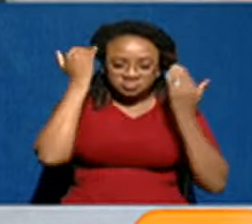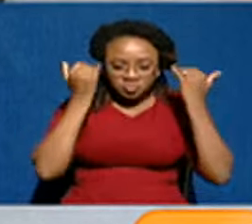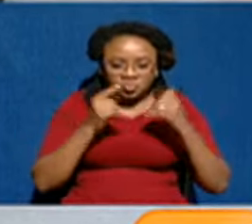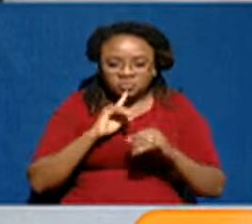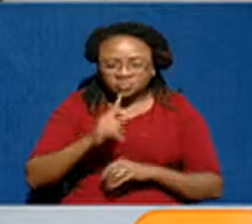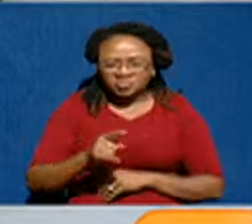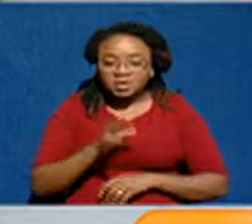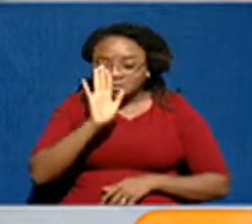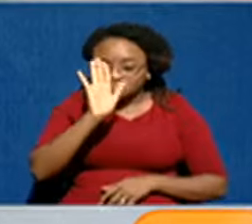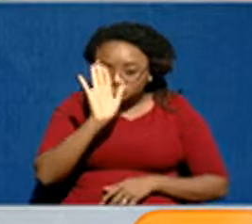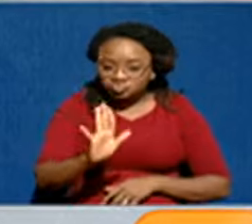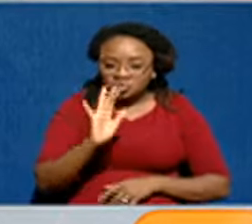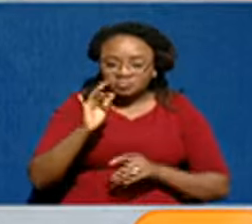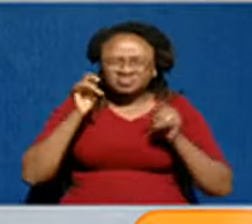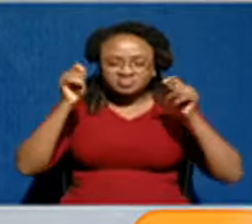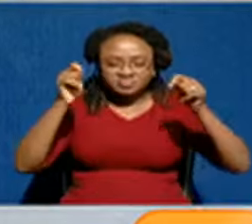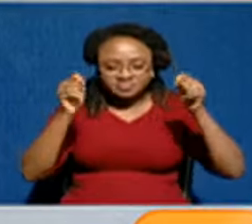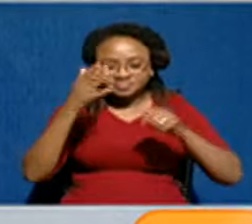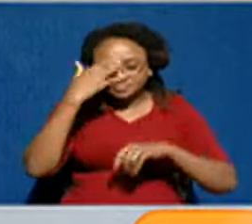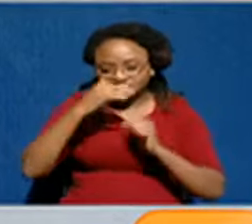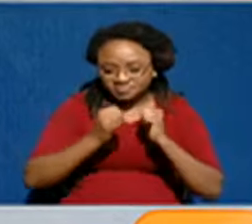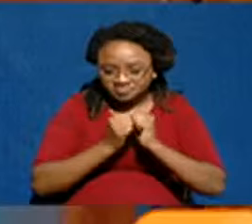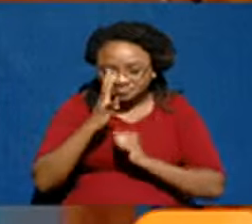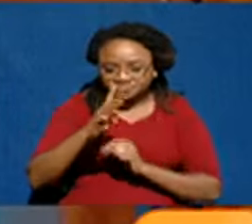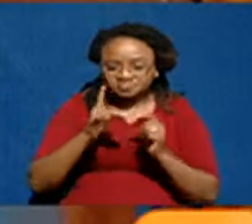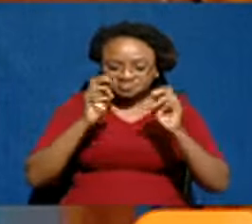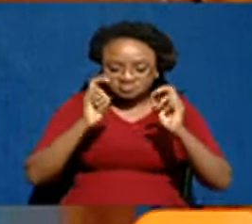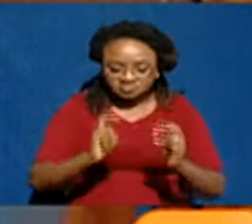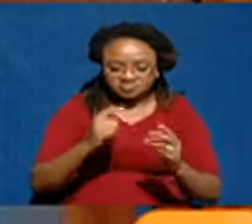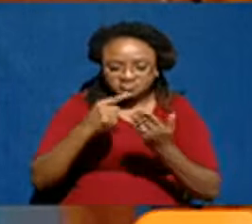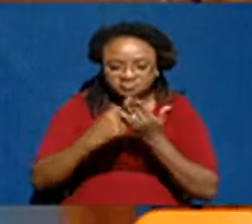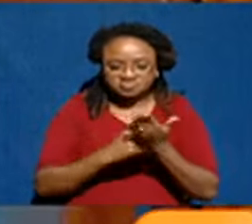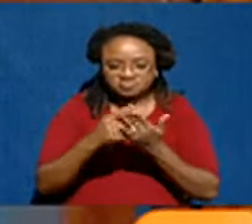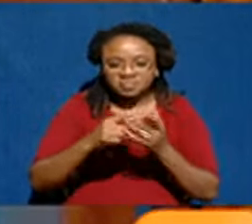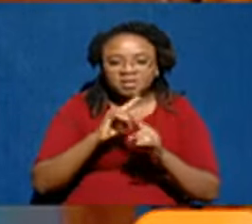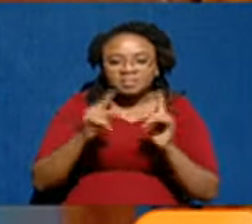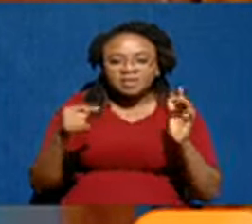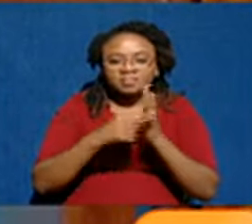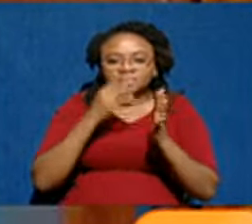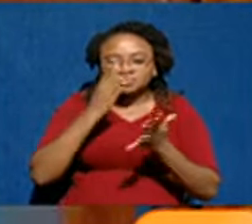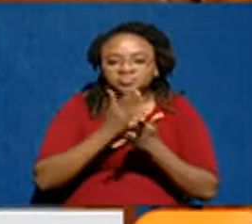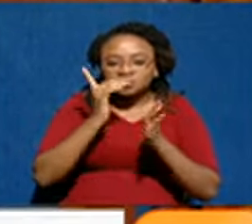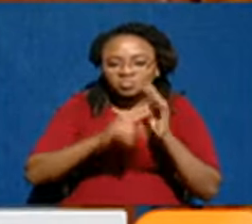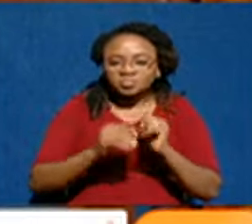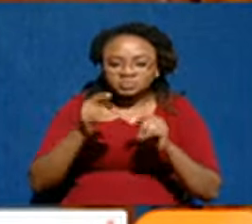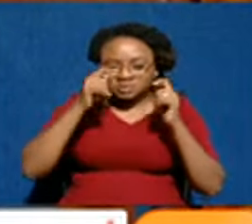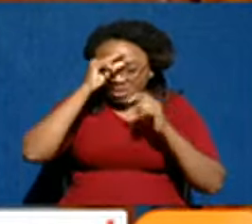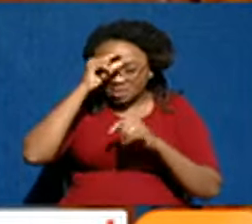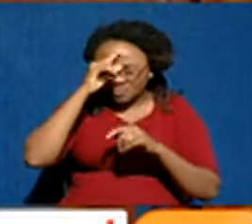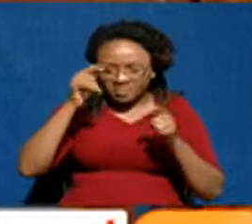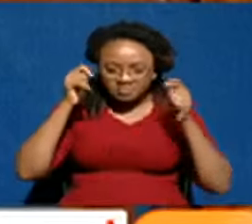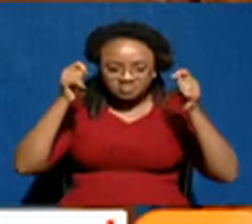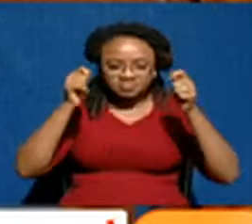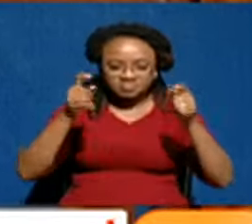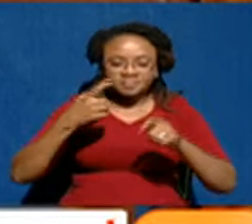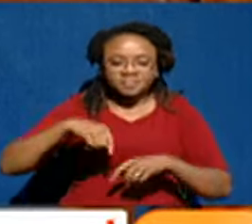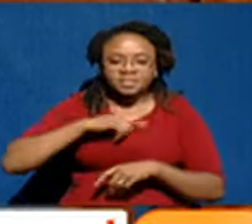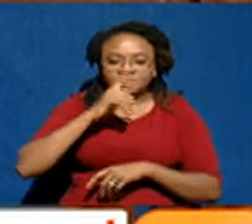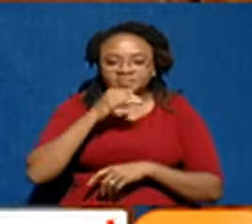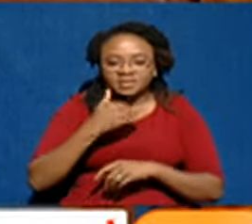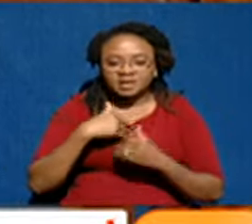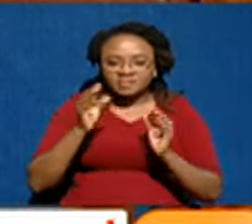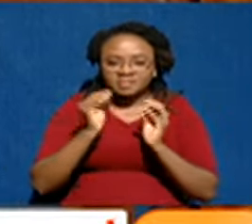strike, 14 days, talk. And as I said, the reality is that the government is on strike. We had a meeting with government on